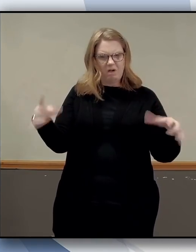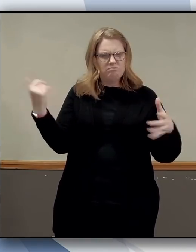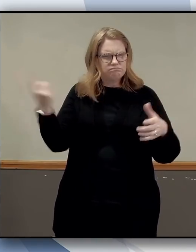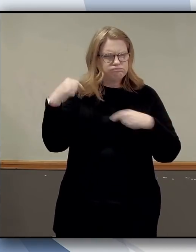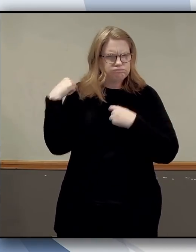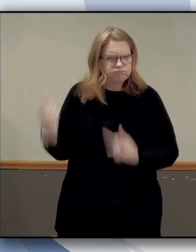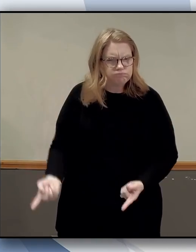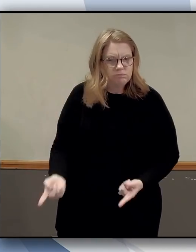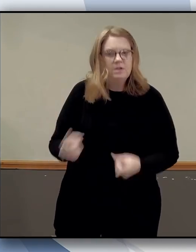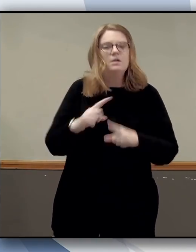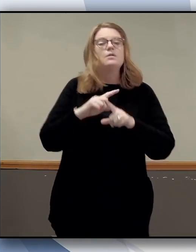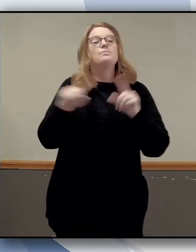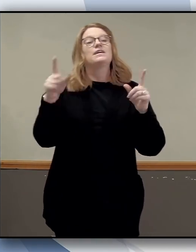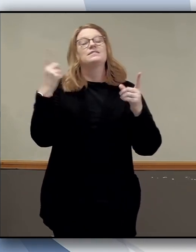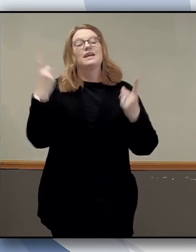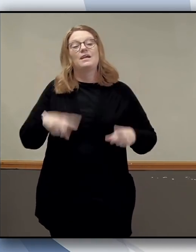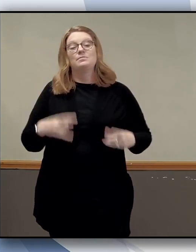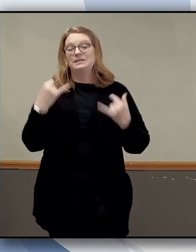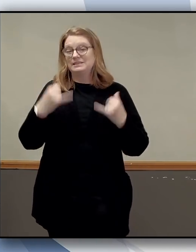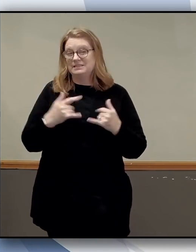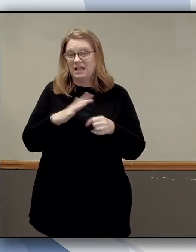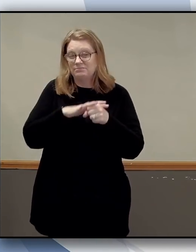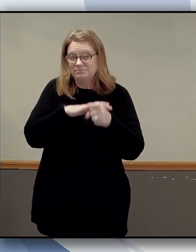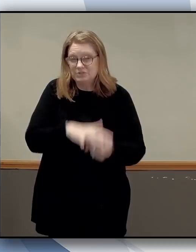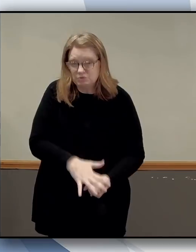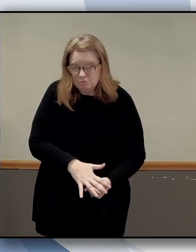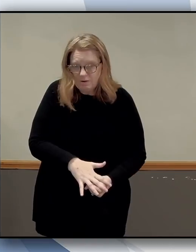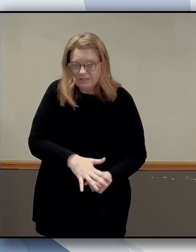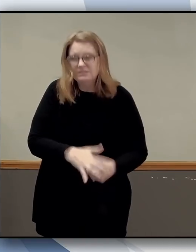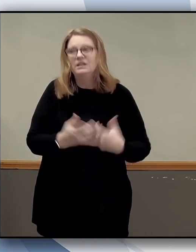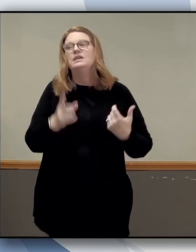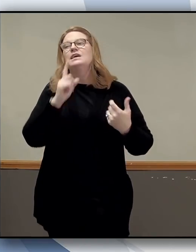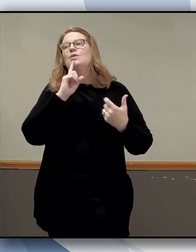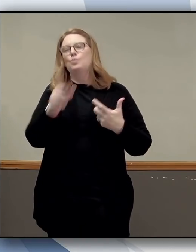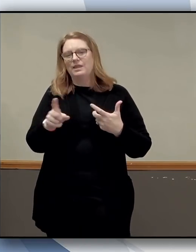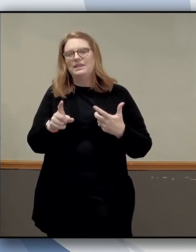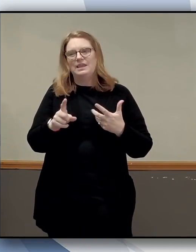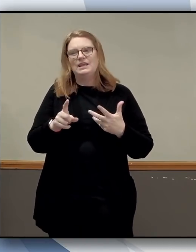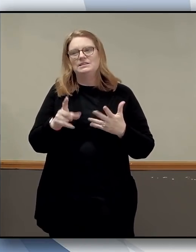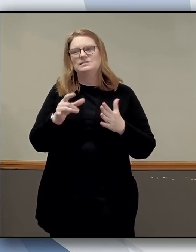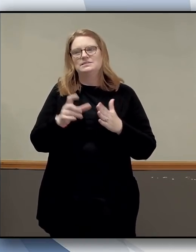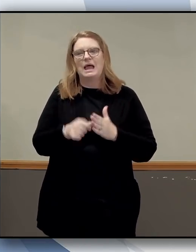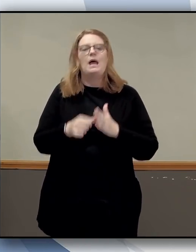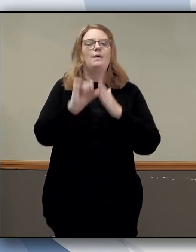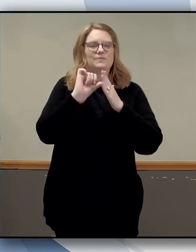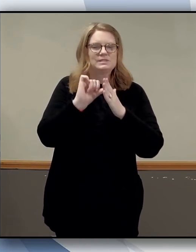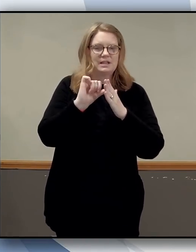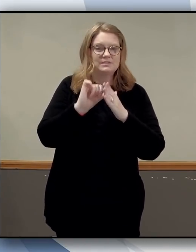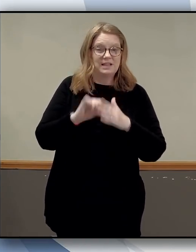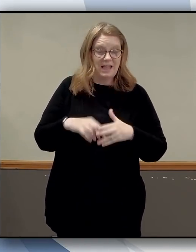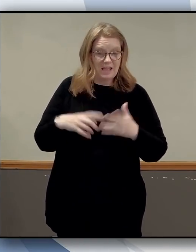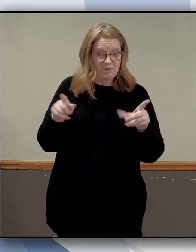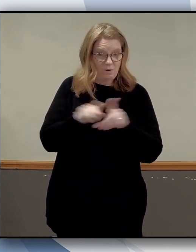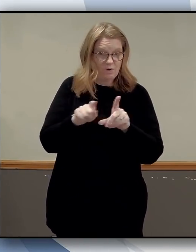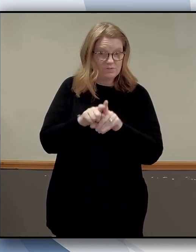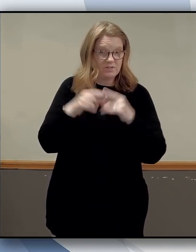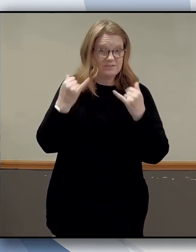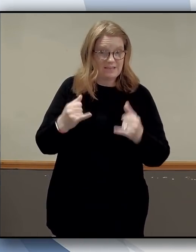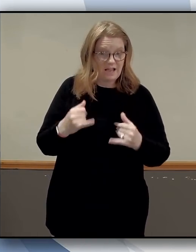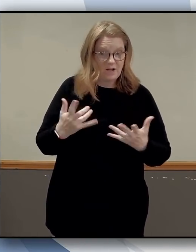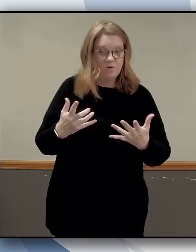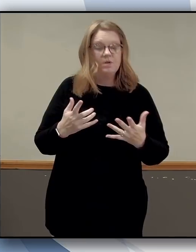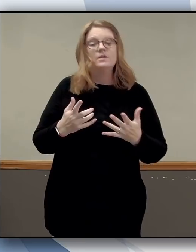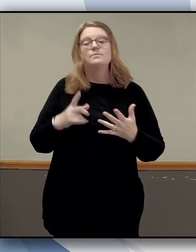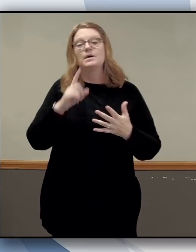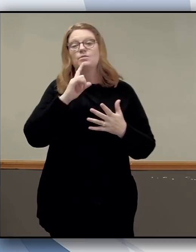during times of great stretch, such as the pandemic we're facing today, and then perhaps today multiplied even more by the emergence